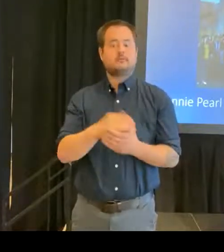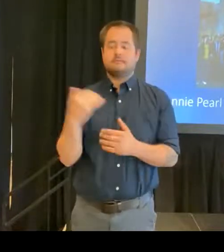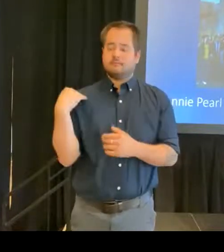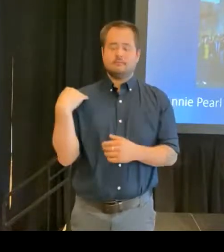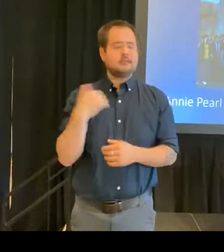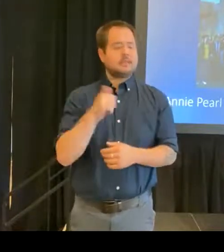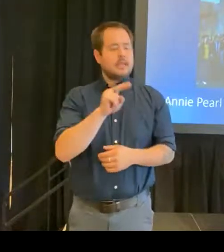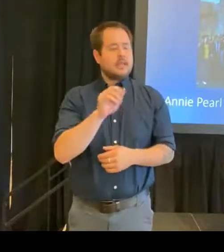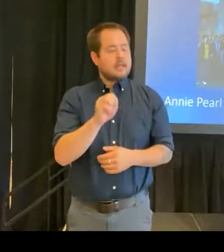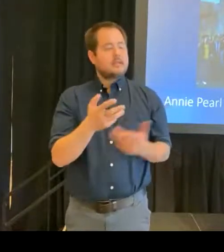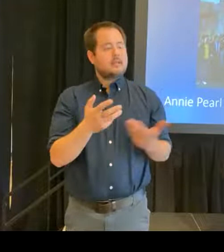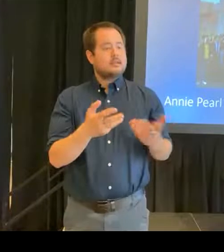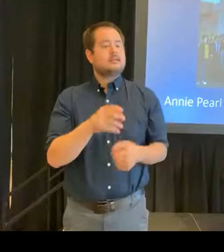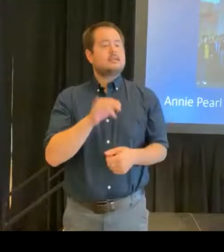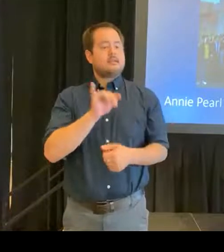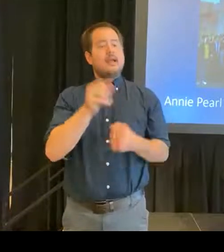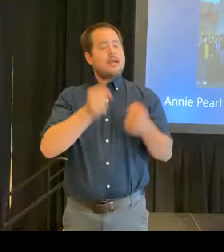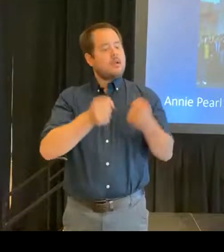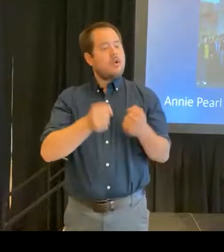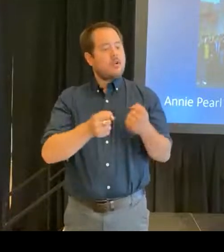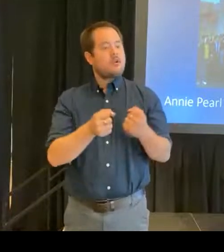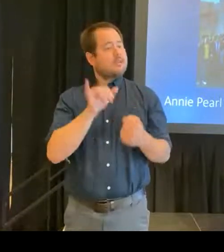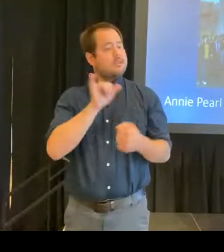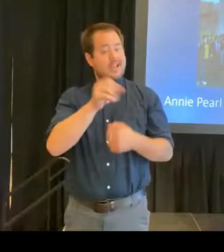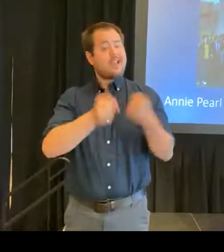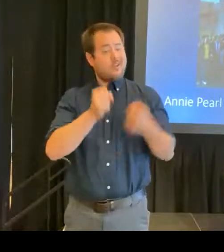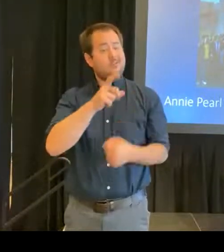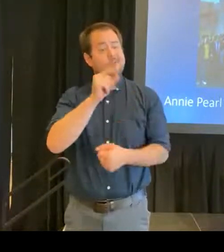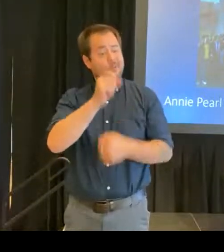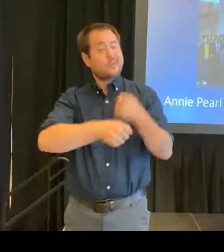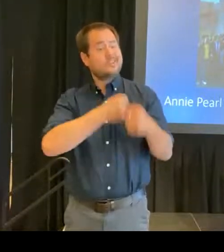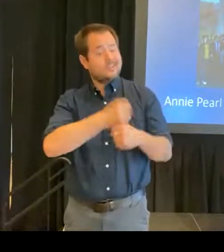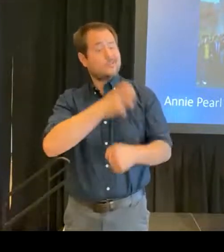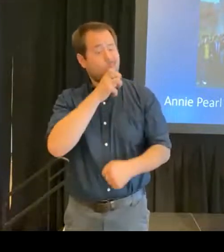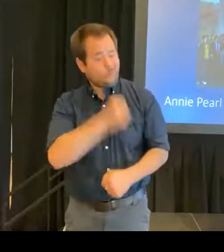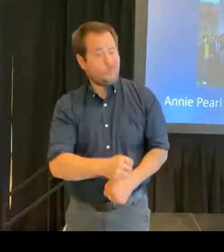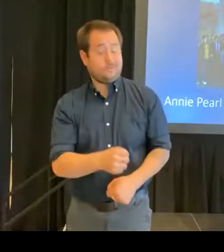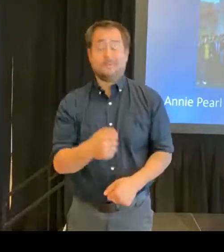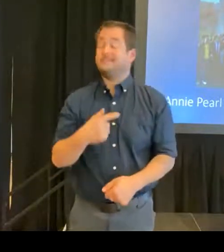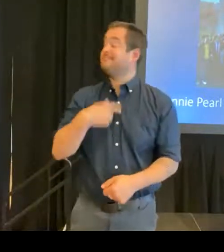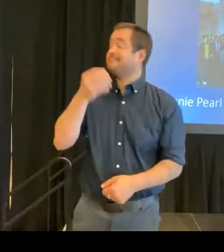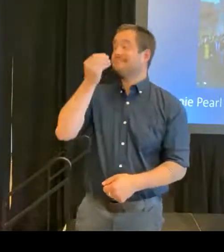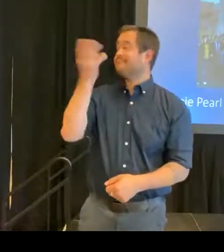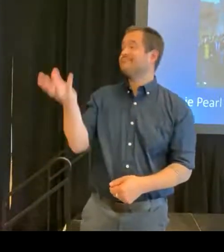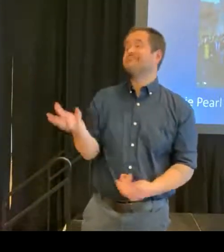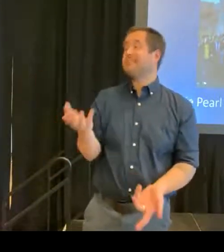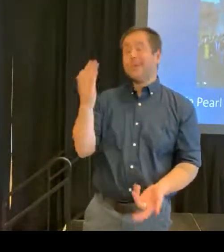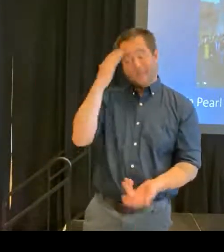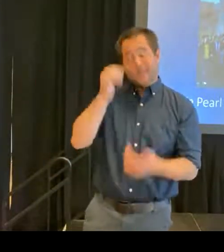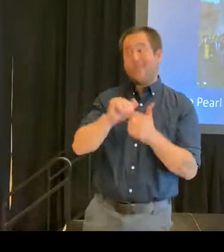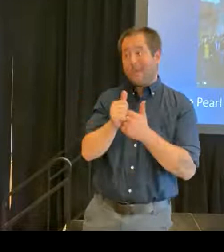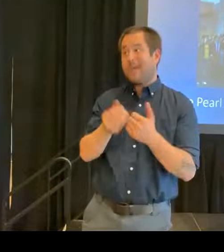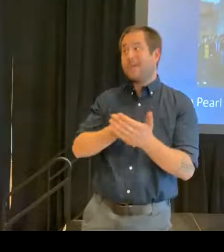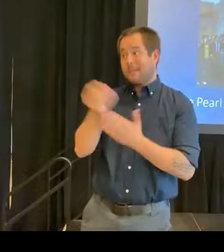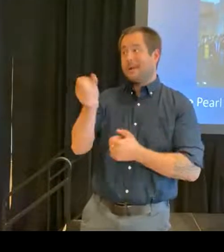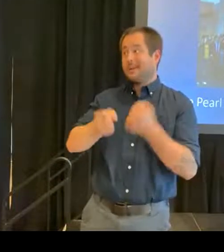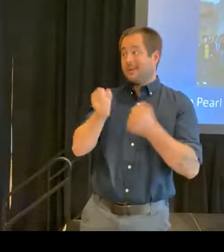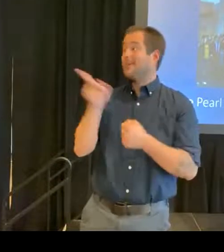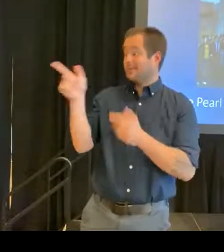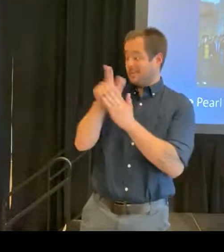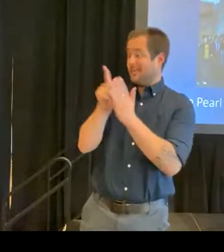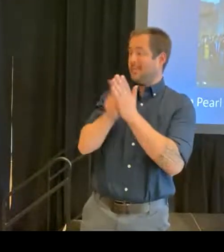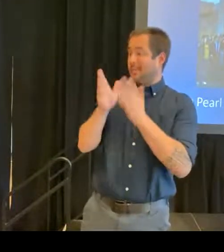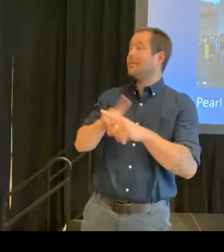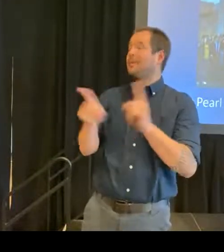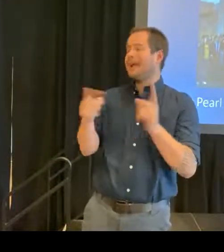that car is 20 years old. I said, I don't care. I know how to buy a car. You a lawyer, but I know